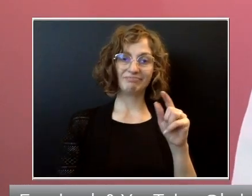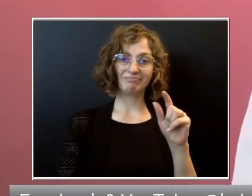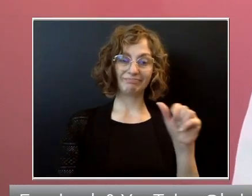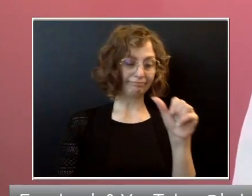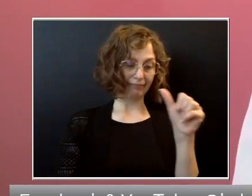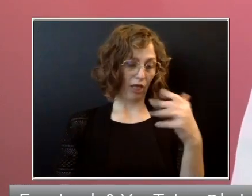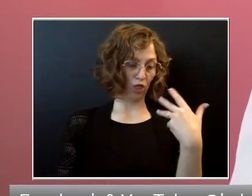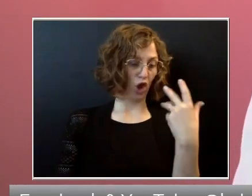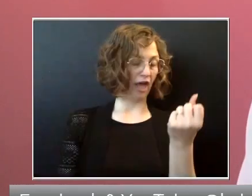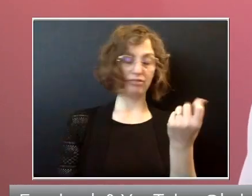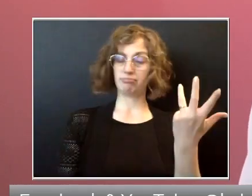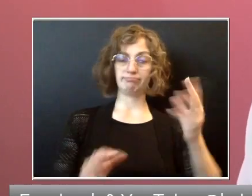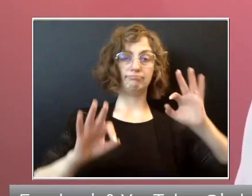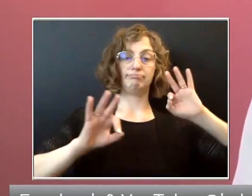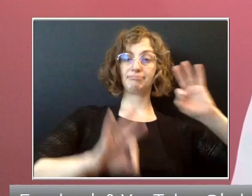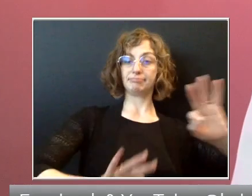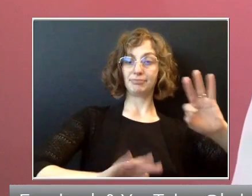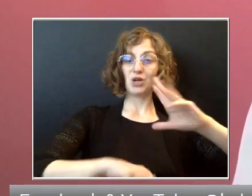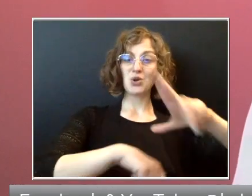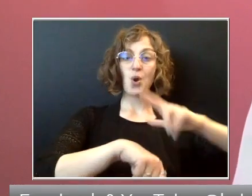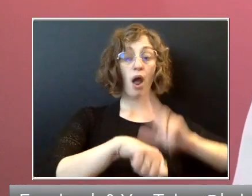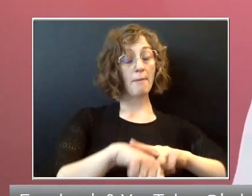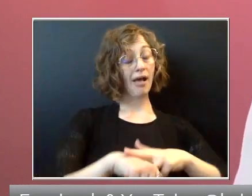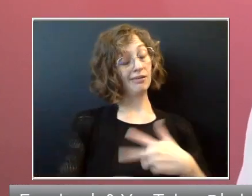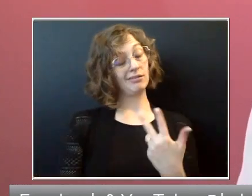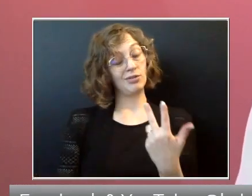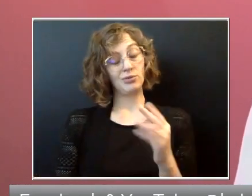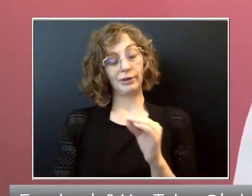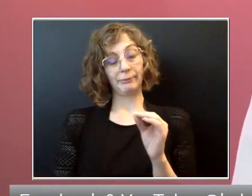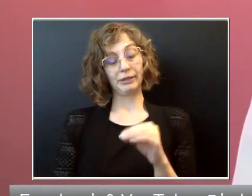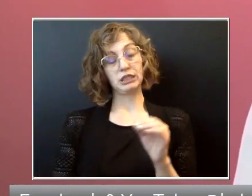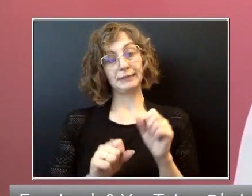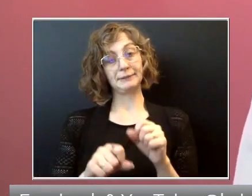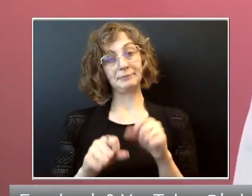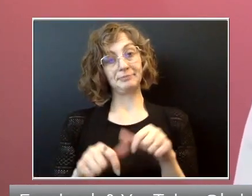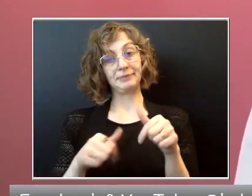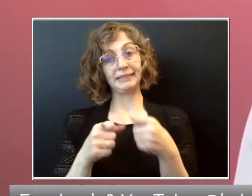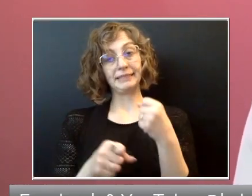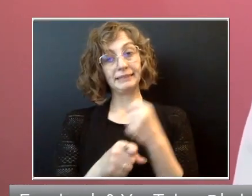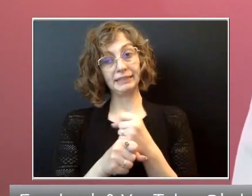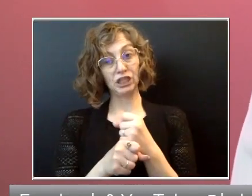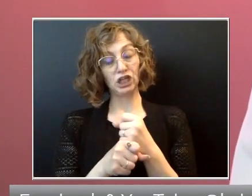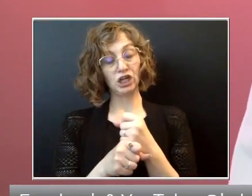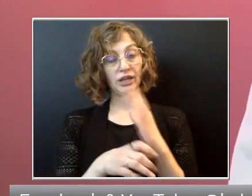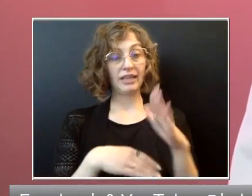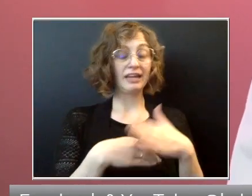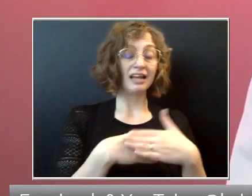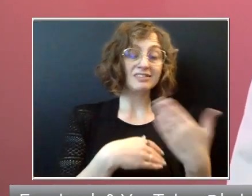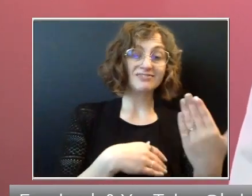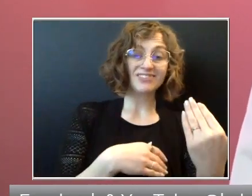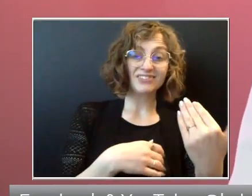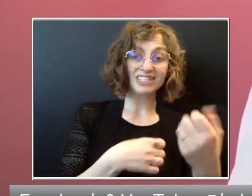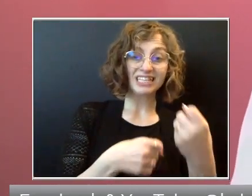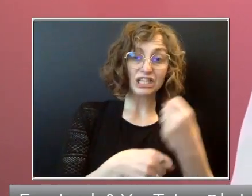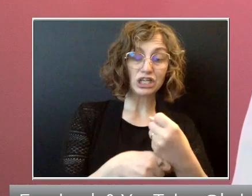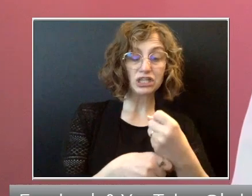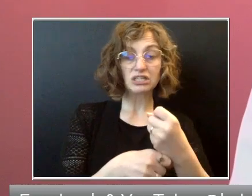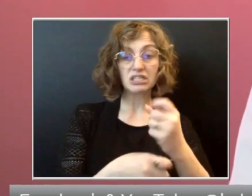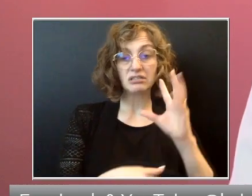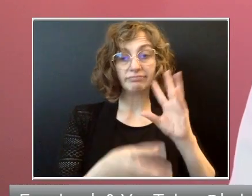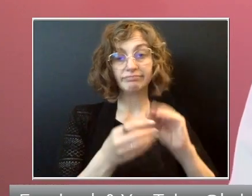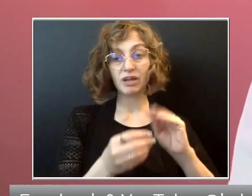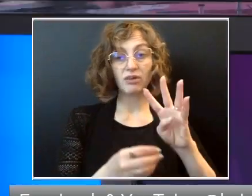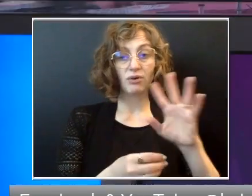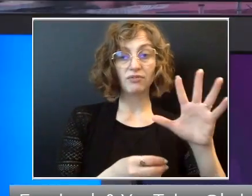3% chance this year, and if we look over the next 15 years, that's a 45% chance. That's a